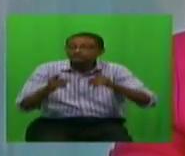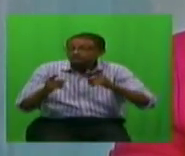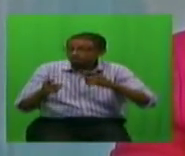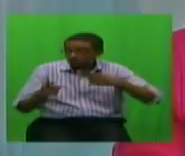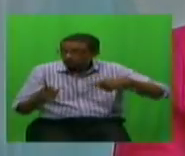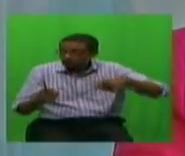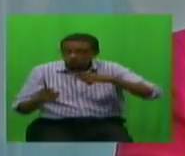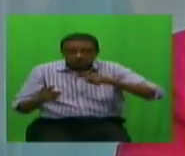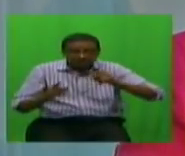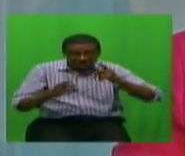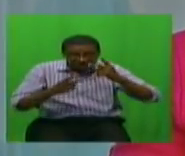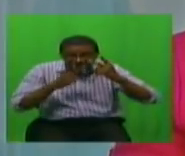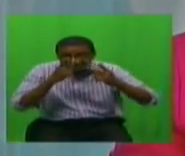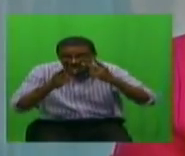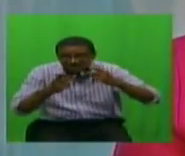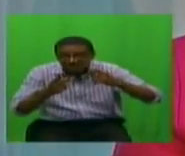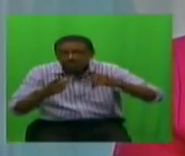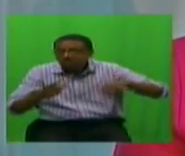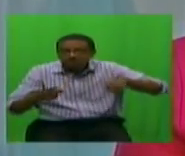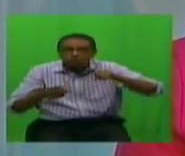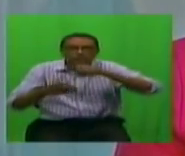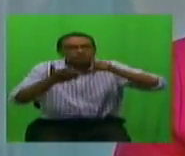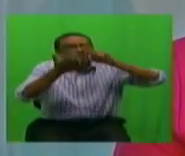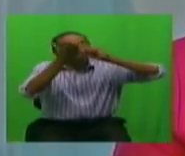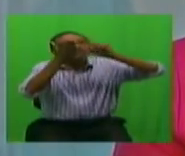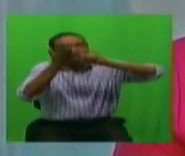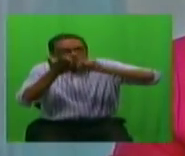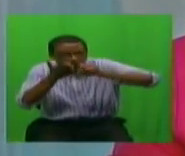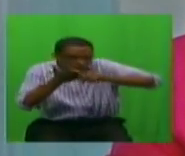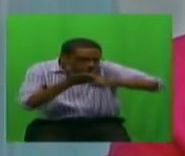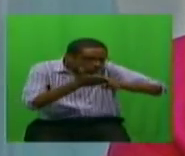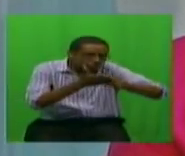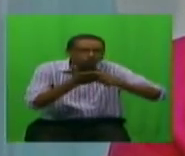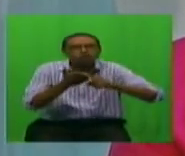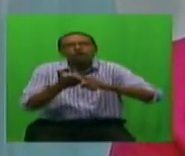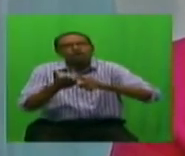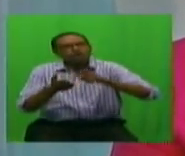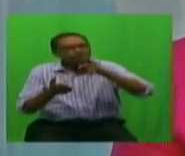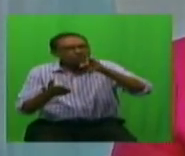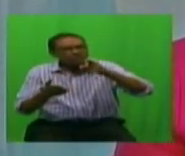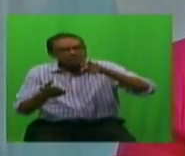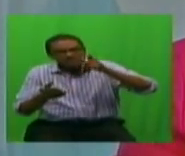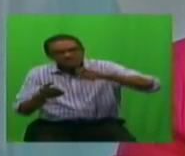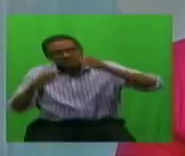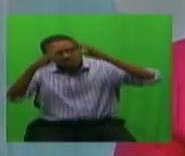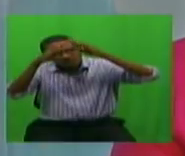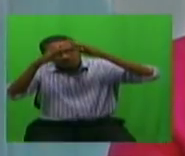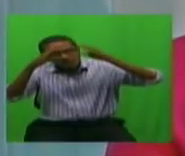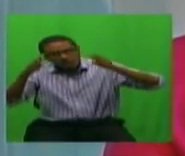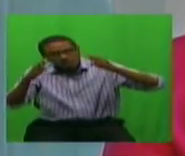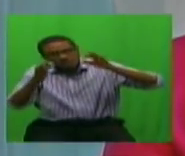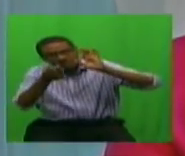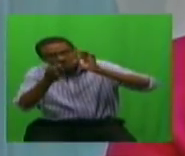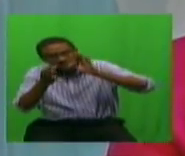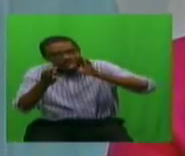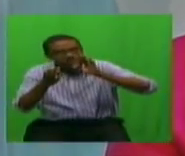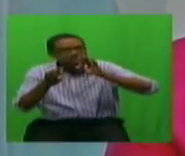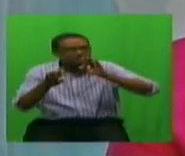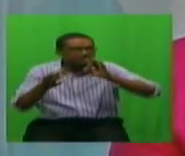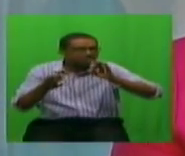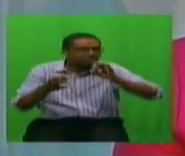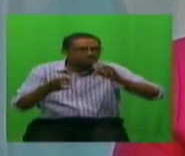we would have done a complete assessment. So we would have identified those that require household replacement, structural, and